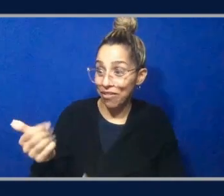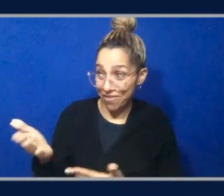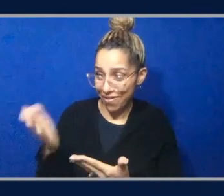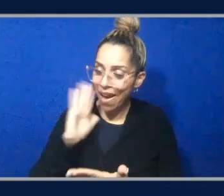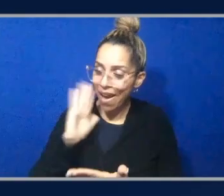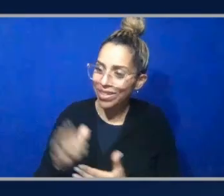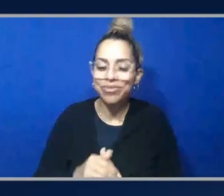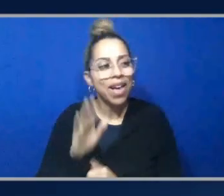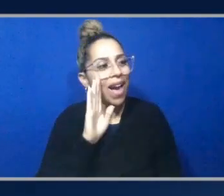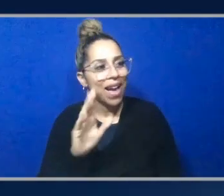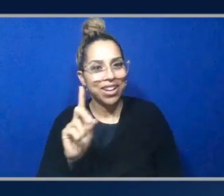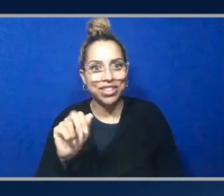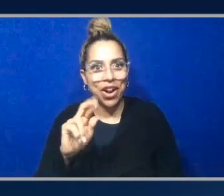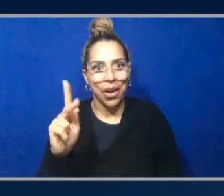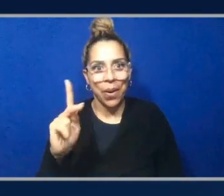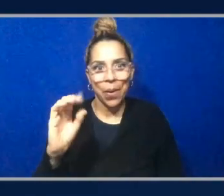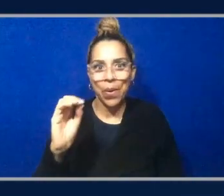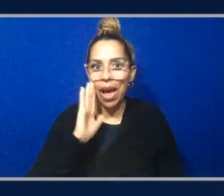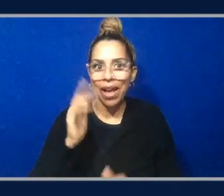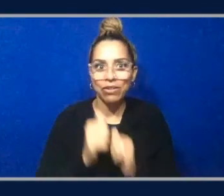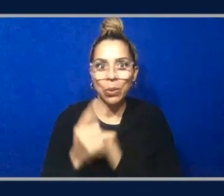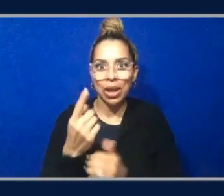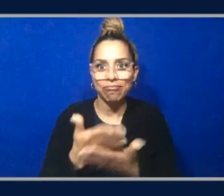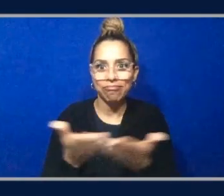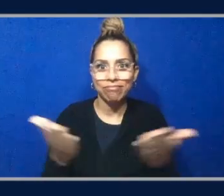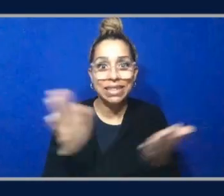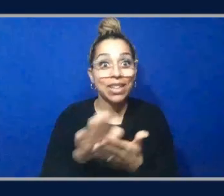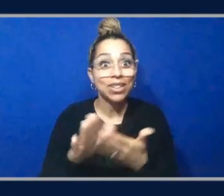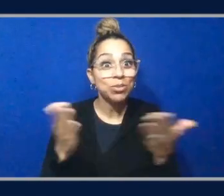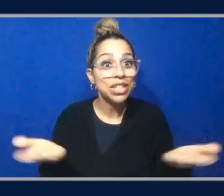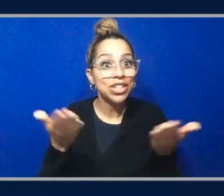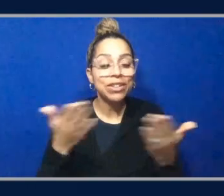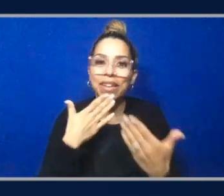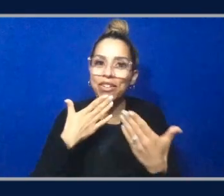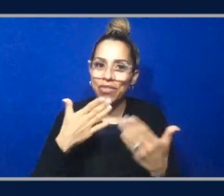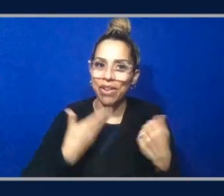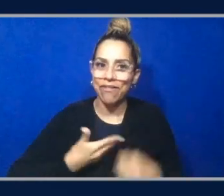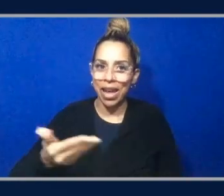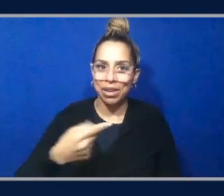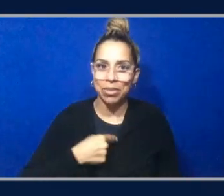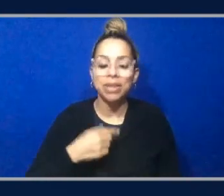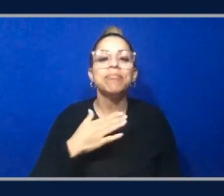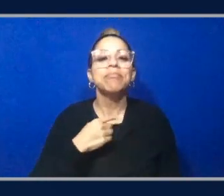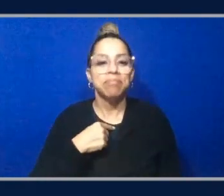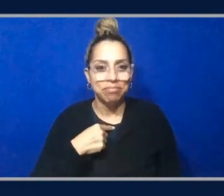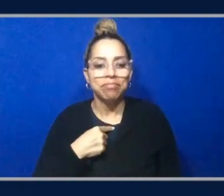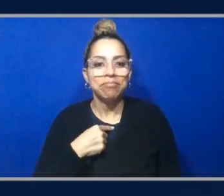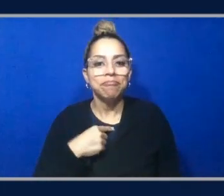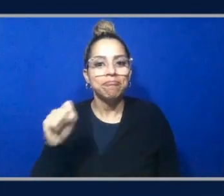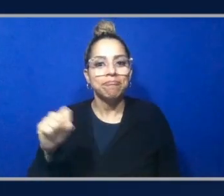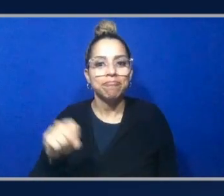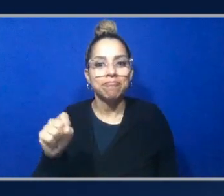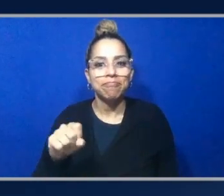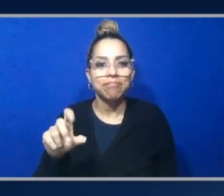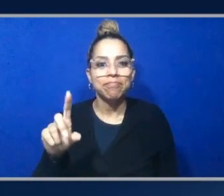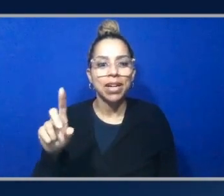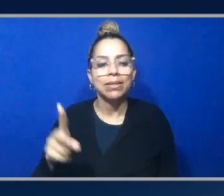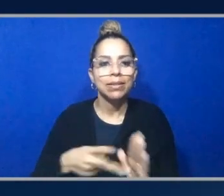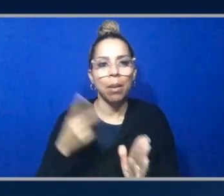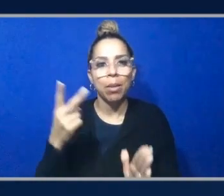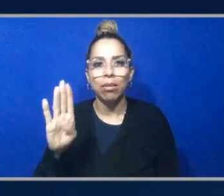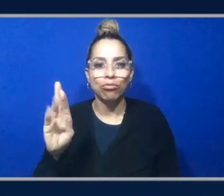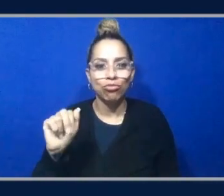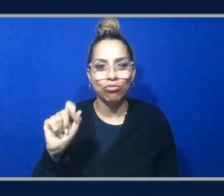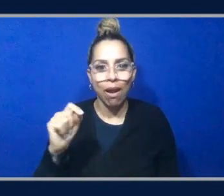Hi, everybody. It's so nice to be here. Thanks for having me. So I'm a developer advocate in artificial intelligence